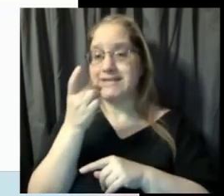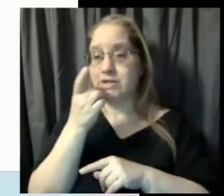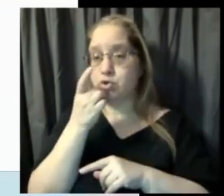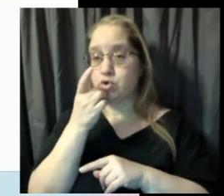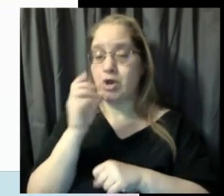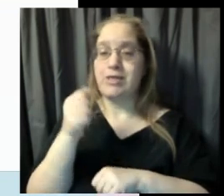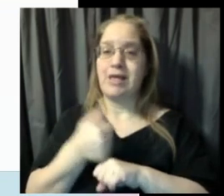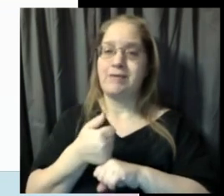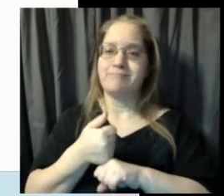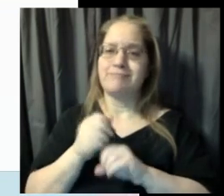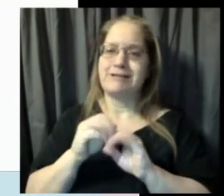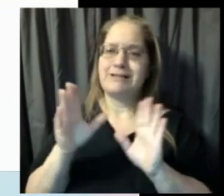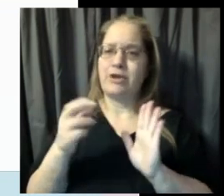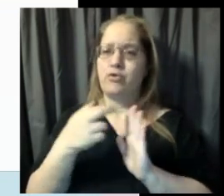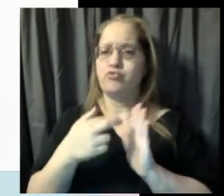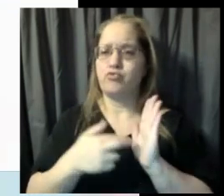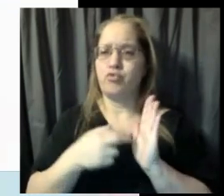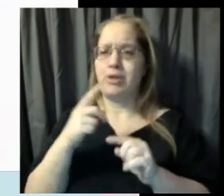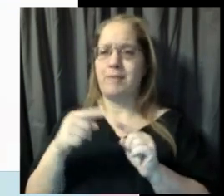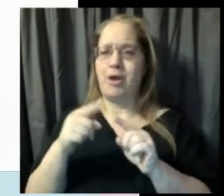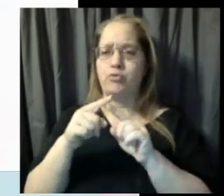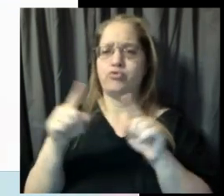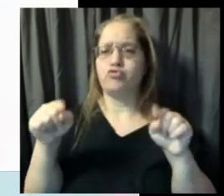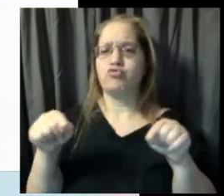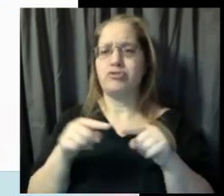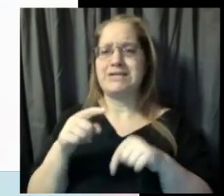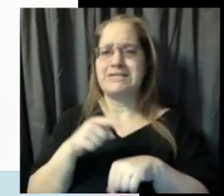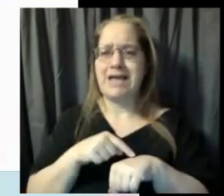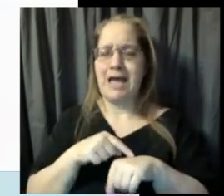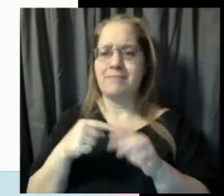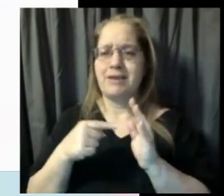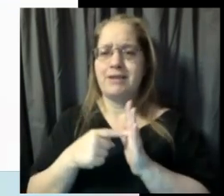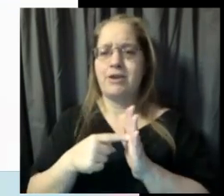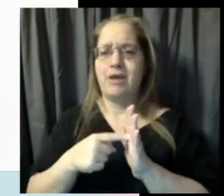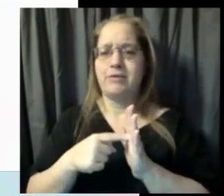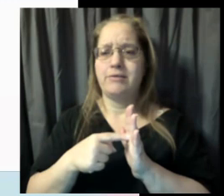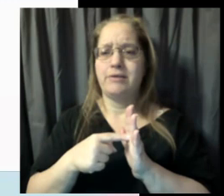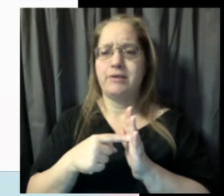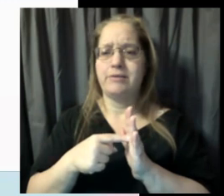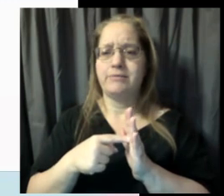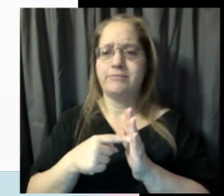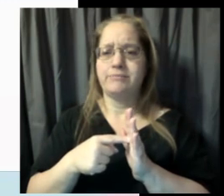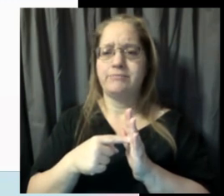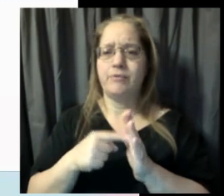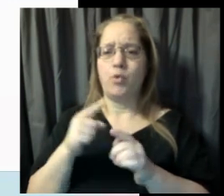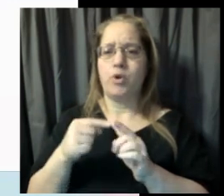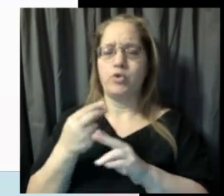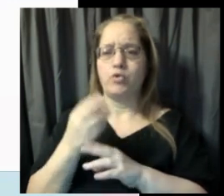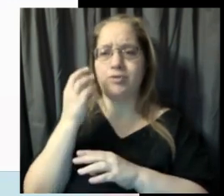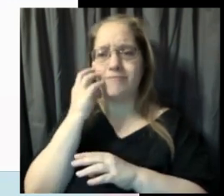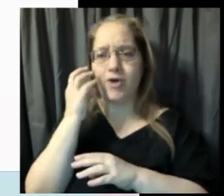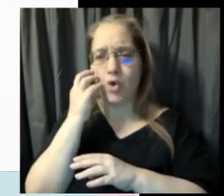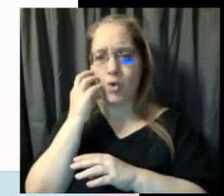by setting these clear boundaries around screen time and demonstrating mindful phone usage, parents can